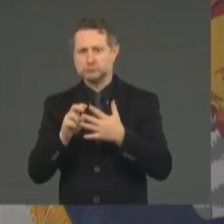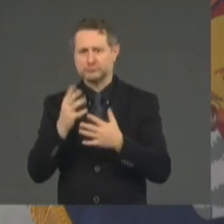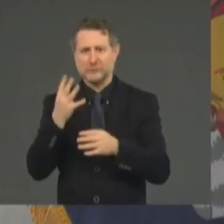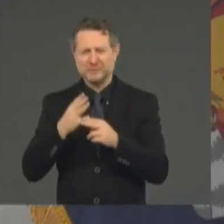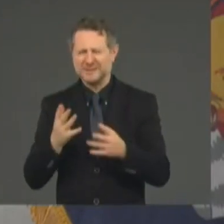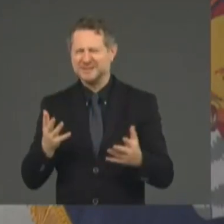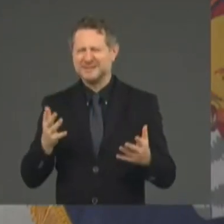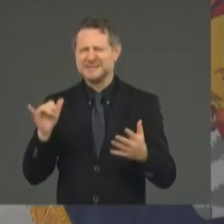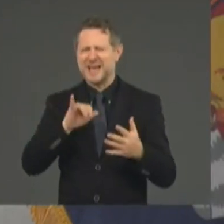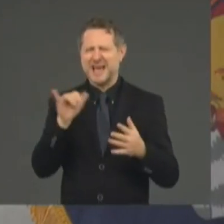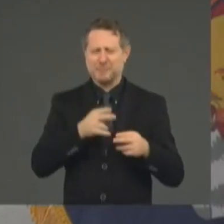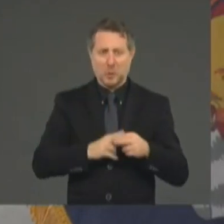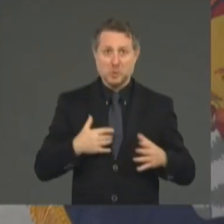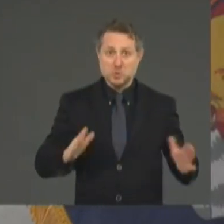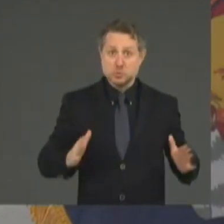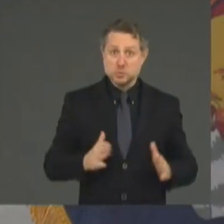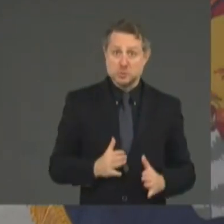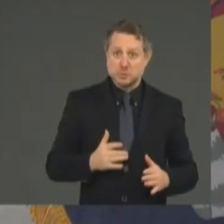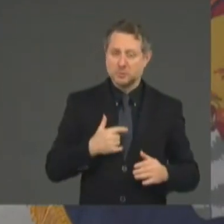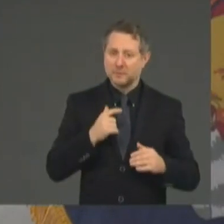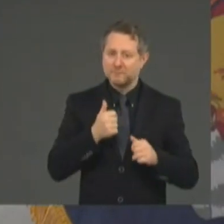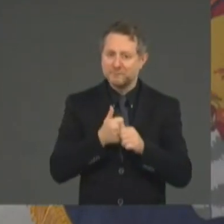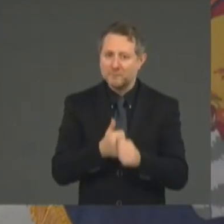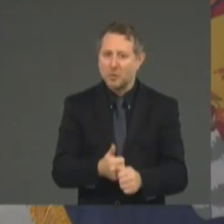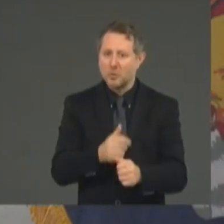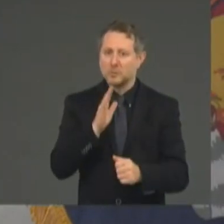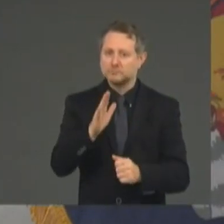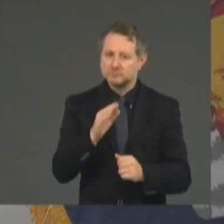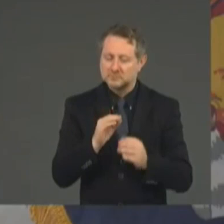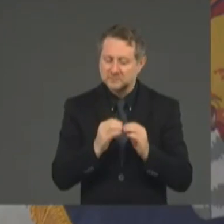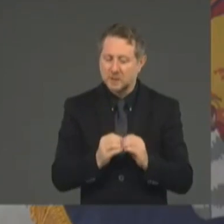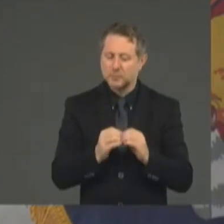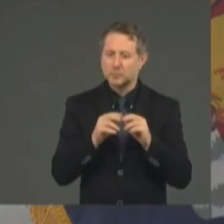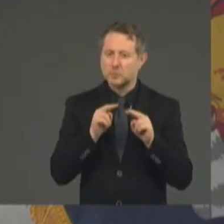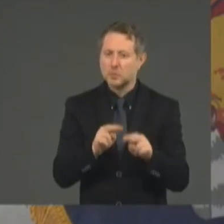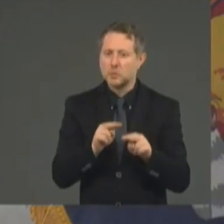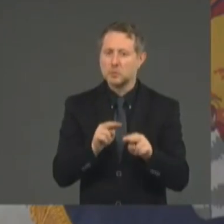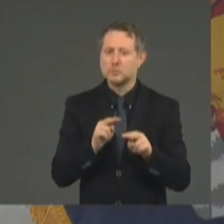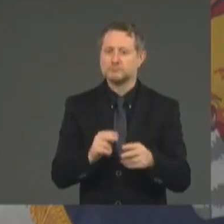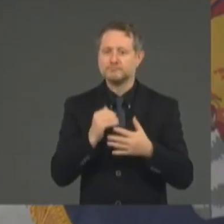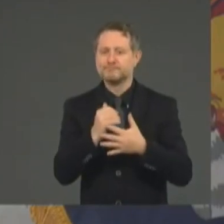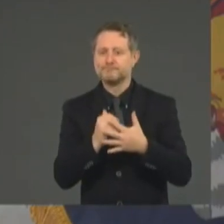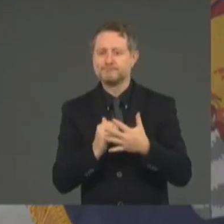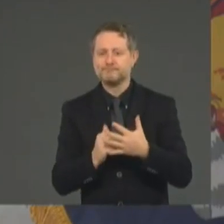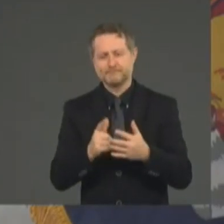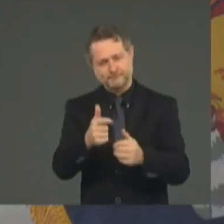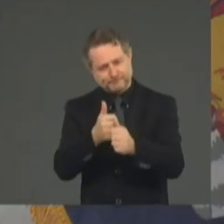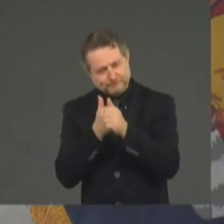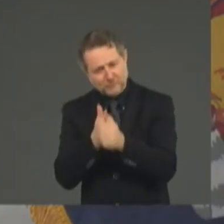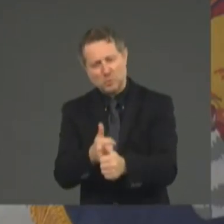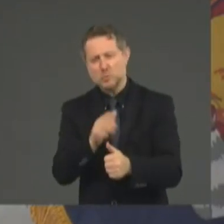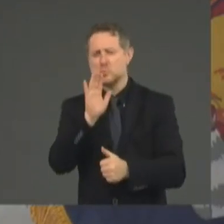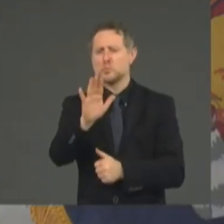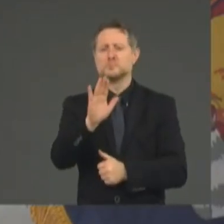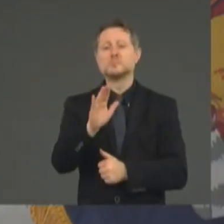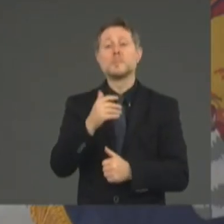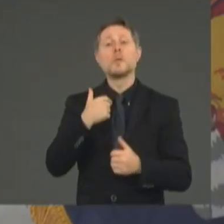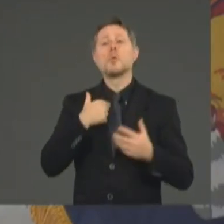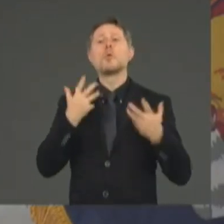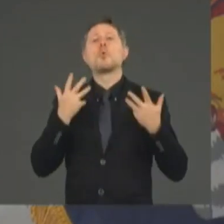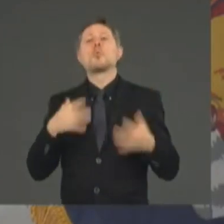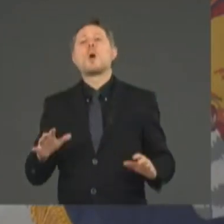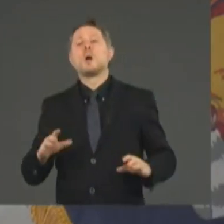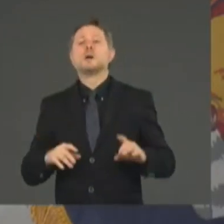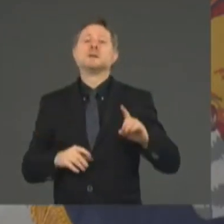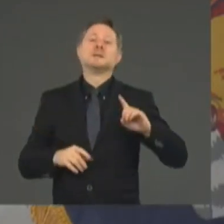a mathematical calibration. And I want to keep it there because I want to keep it out of politics. I don't want to get into,